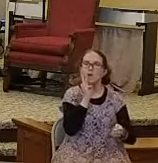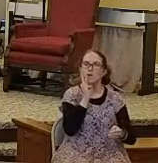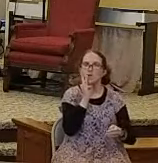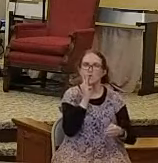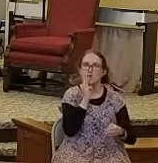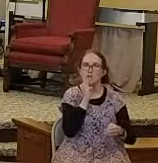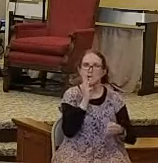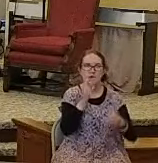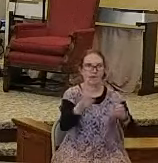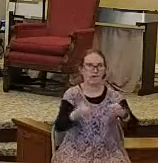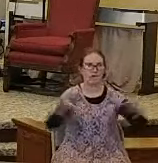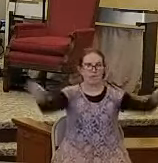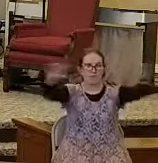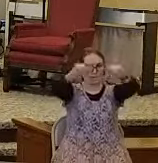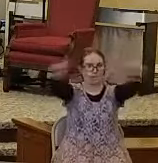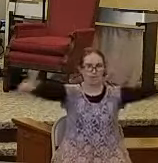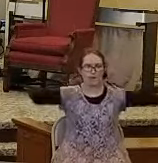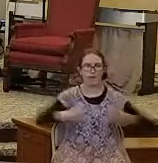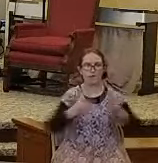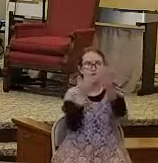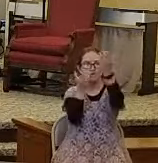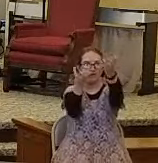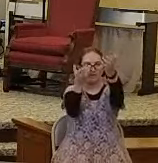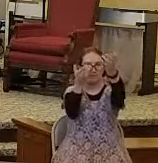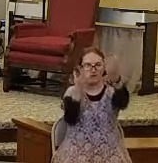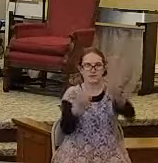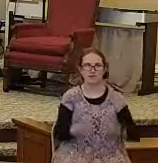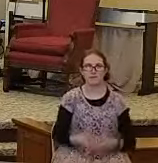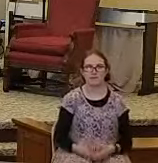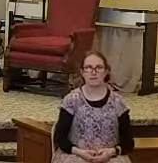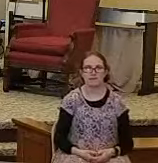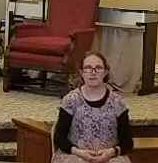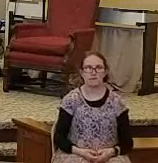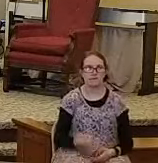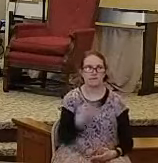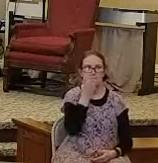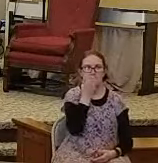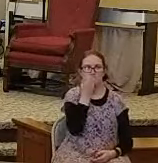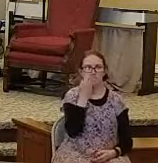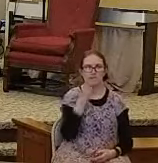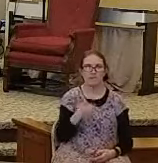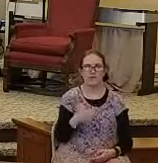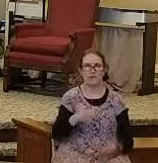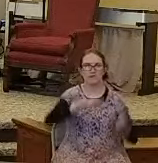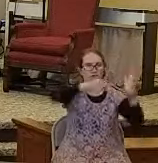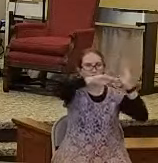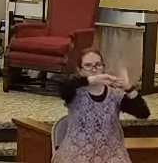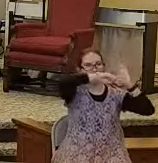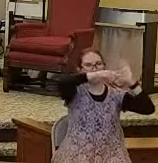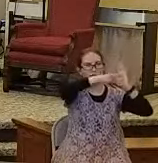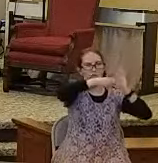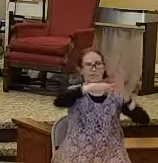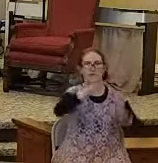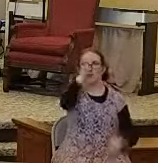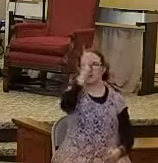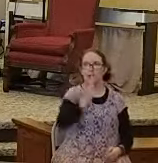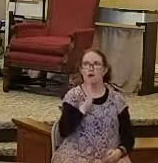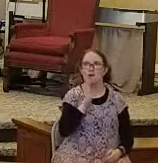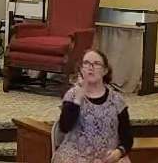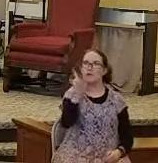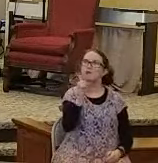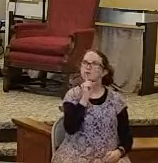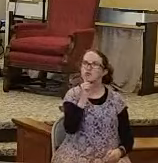had poured around the sacrifice. Hallelujah, Jesus. To represent, amen, that God was the